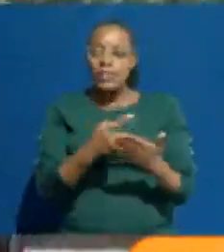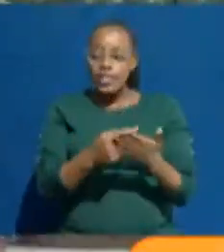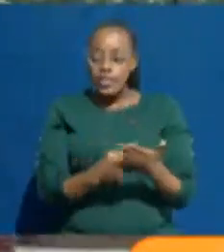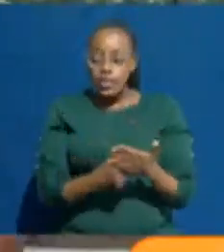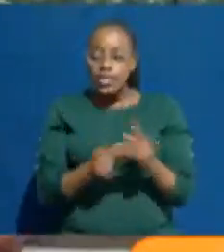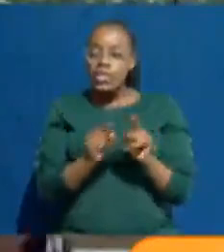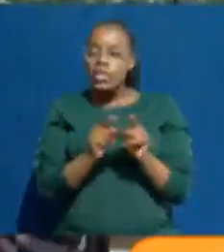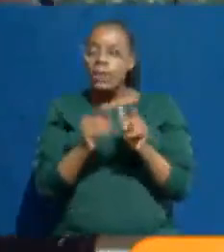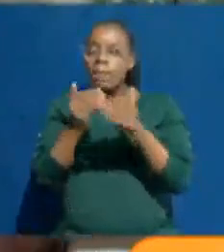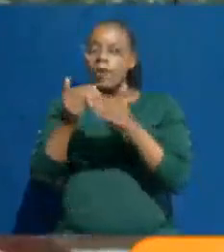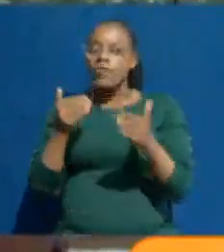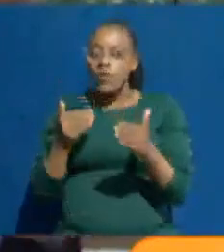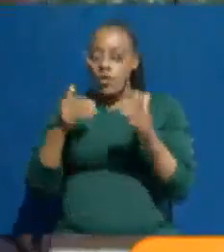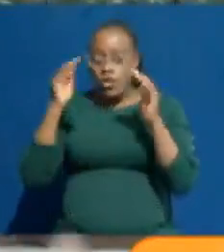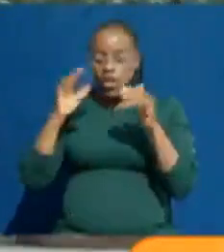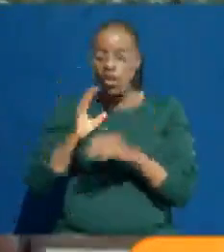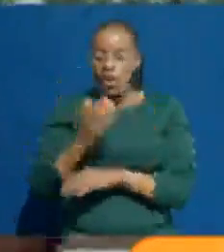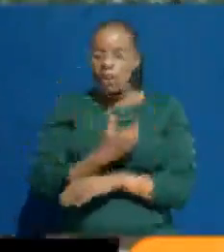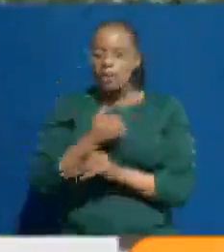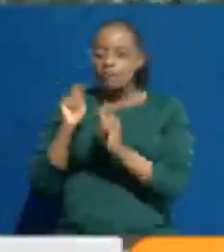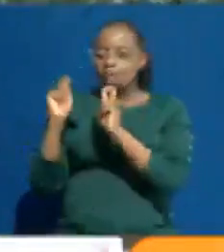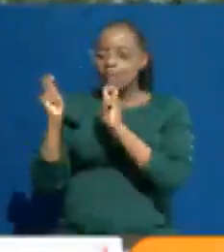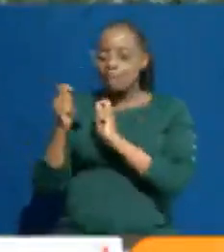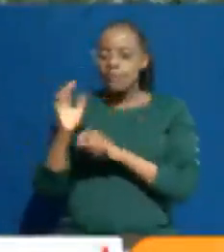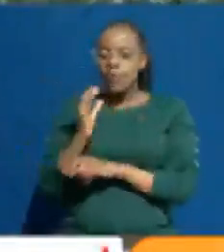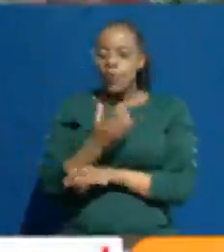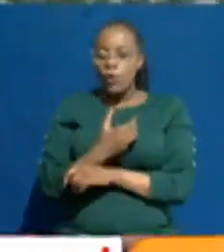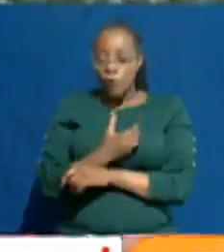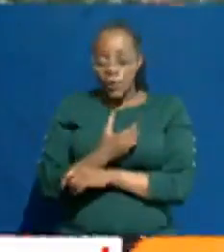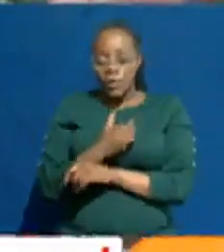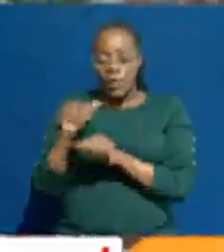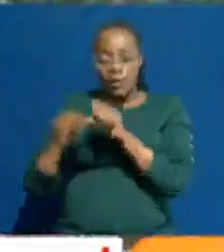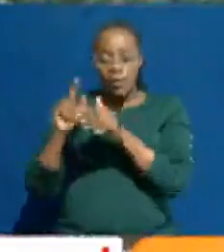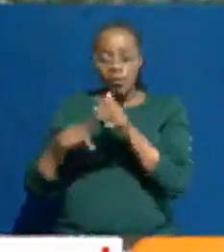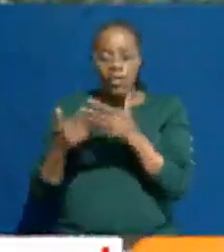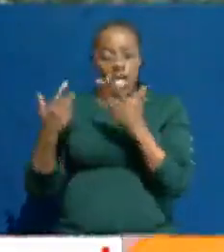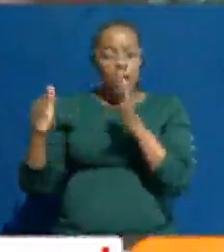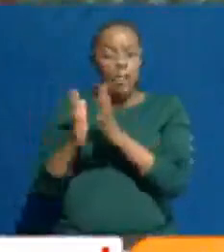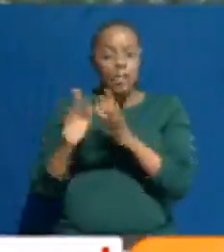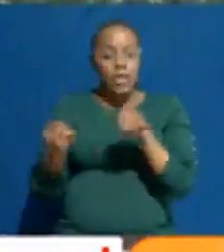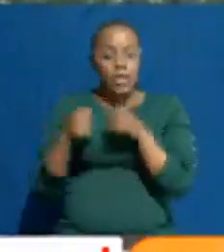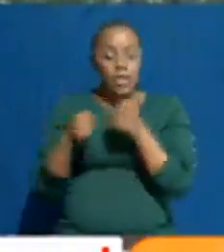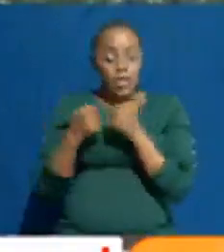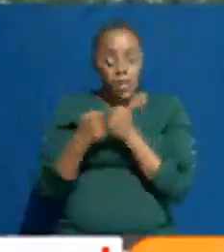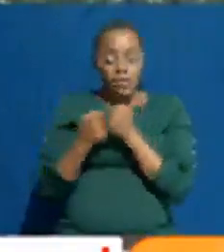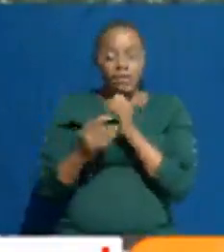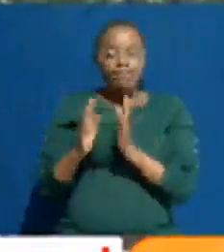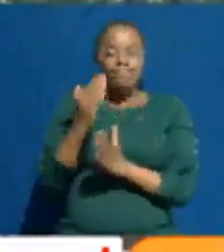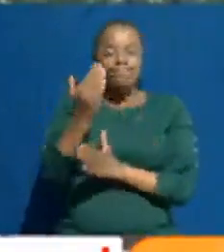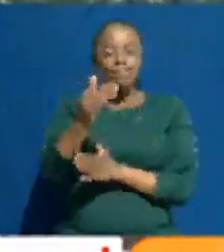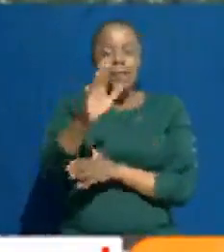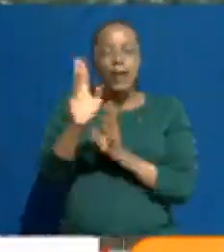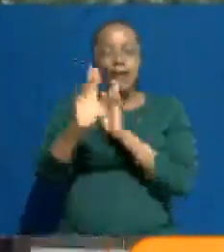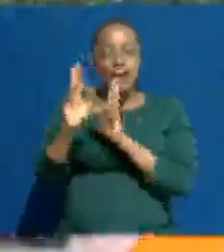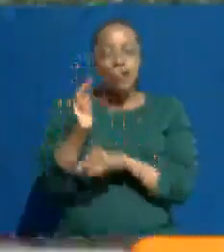even before the committee, the transitional committee on loss and damage presents its report,